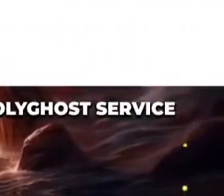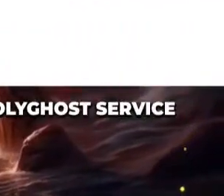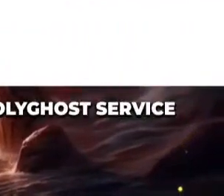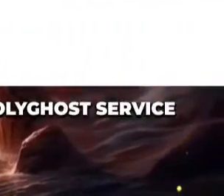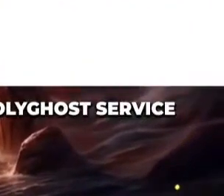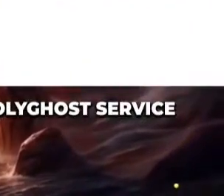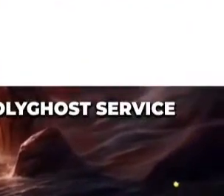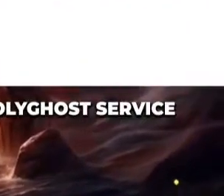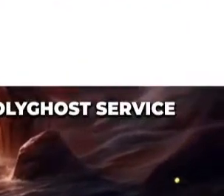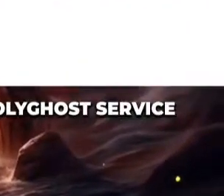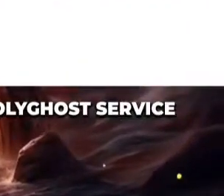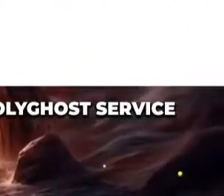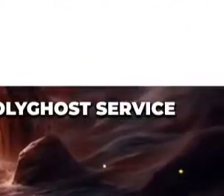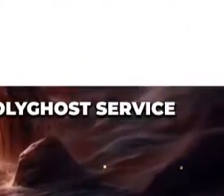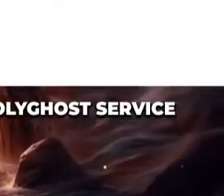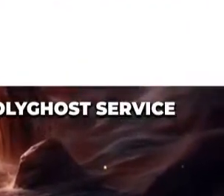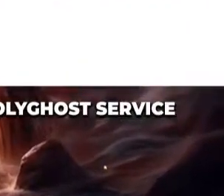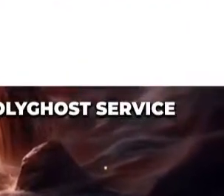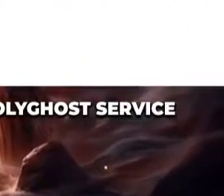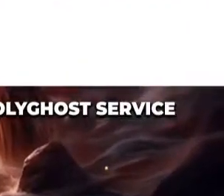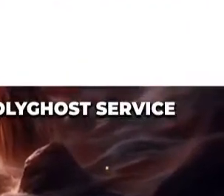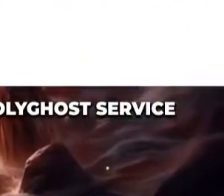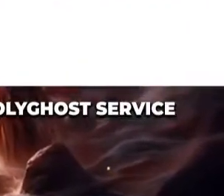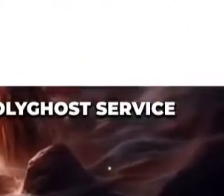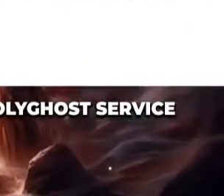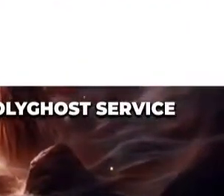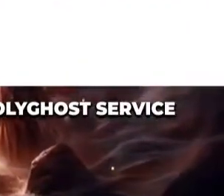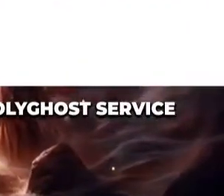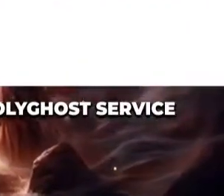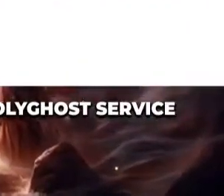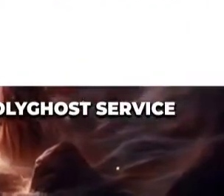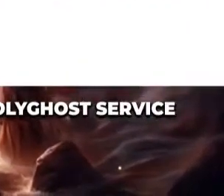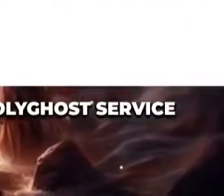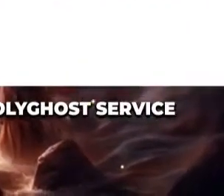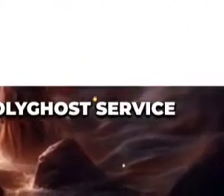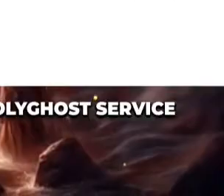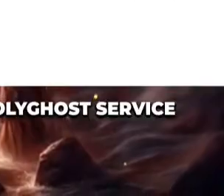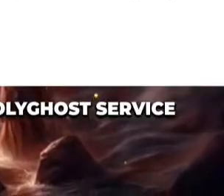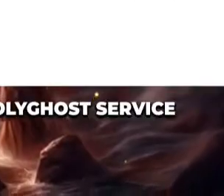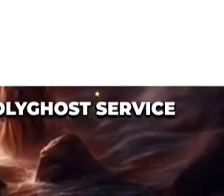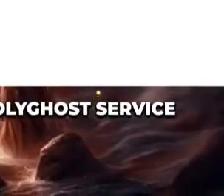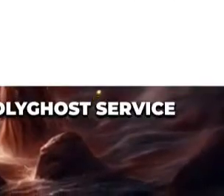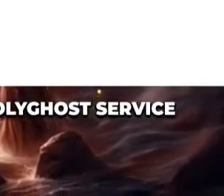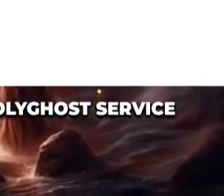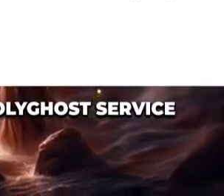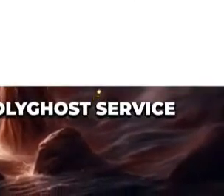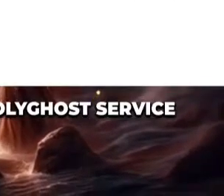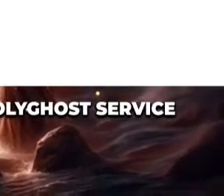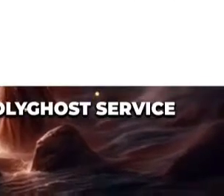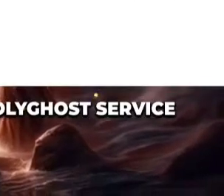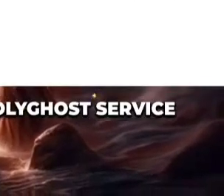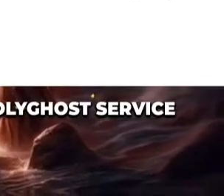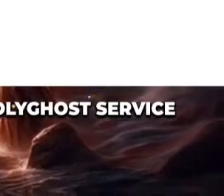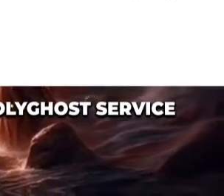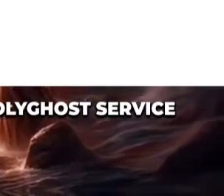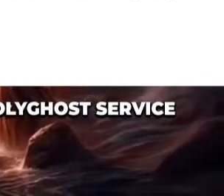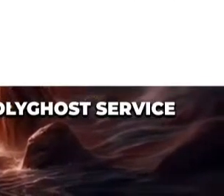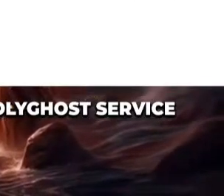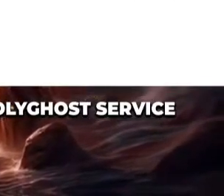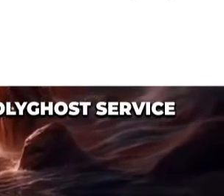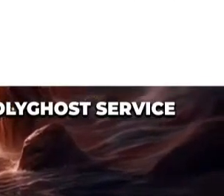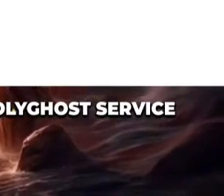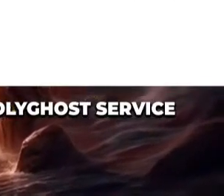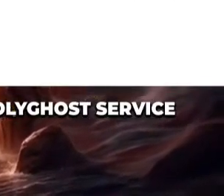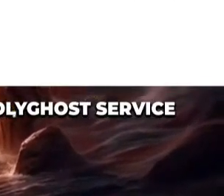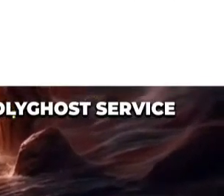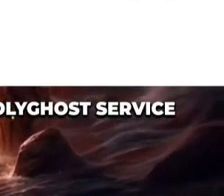alive. I'm still breathing. I know my tomorrow will still be all right. So